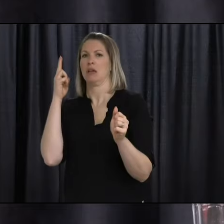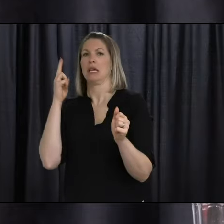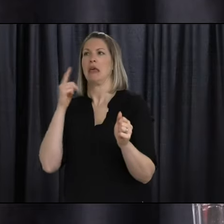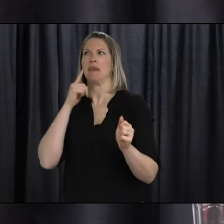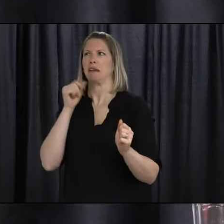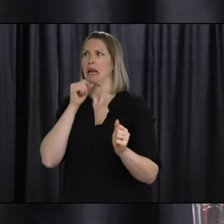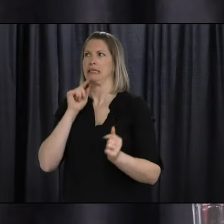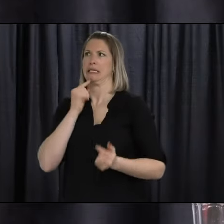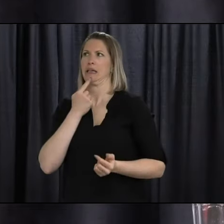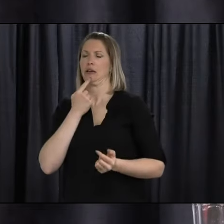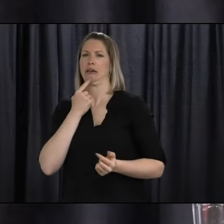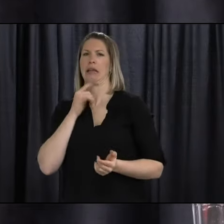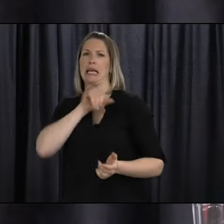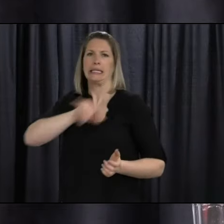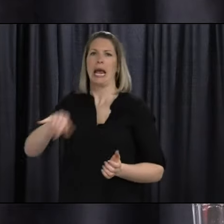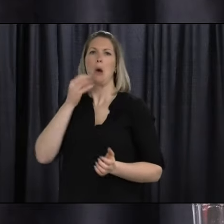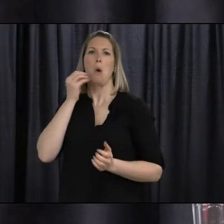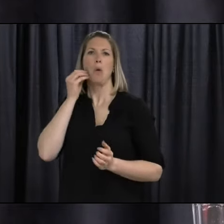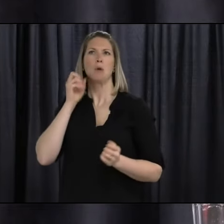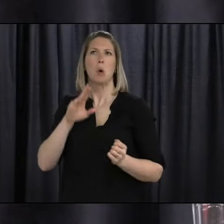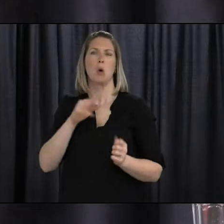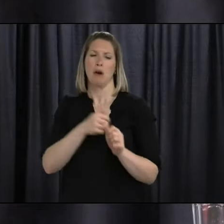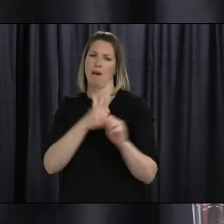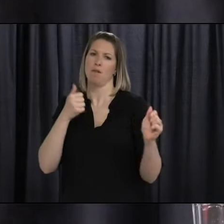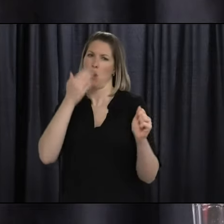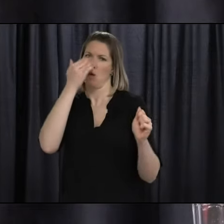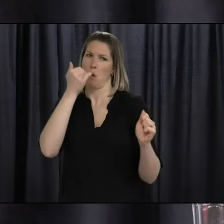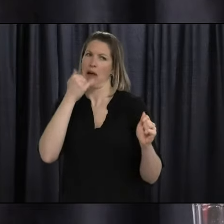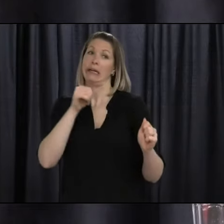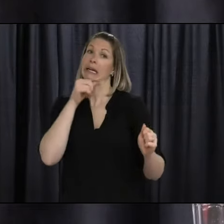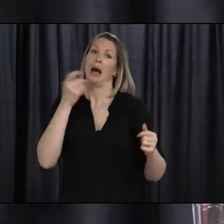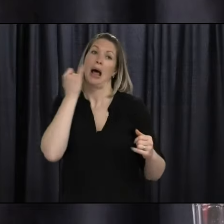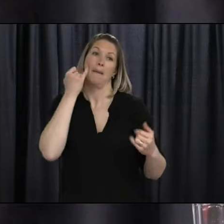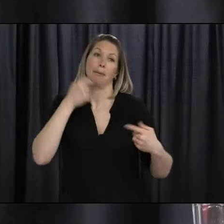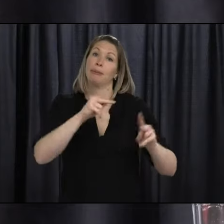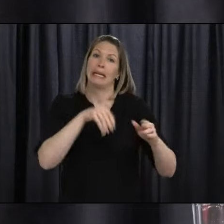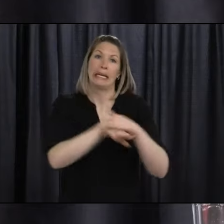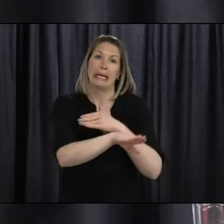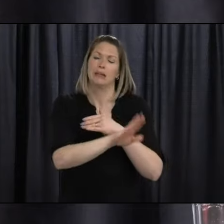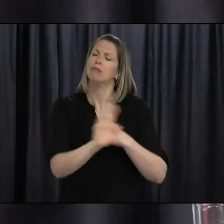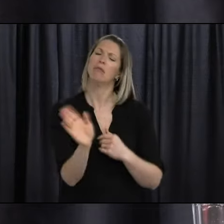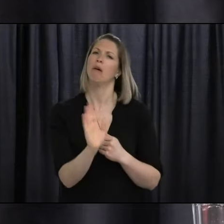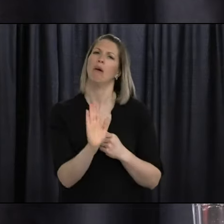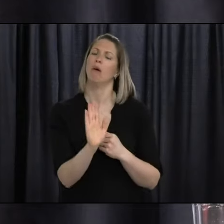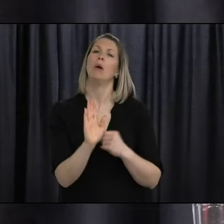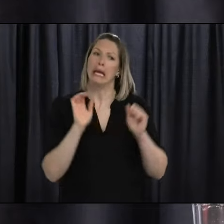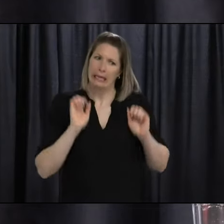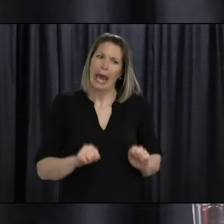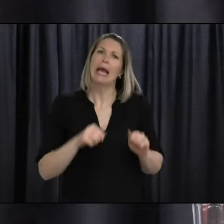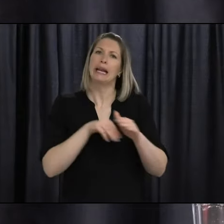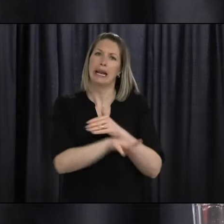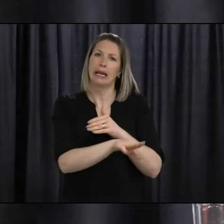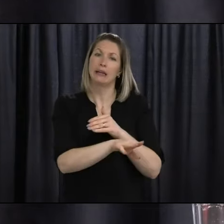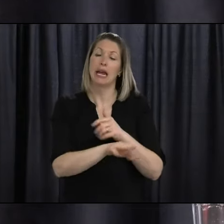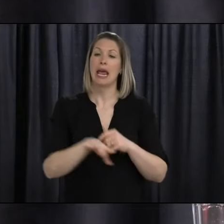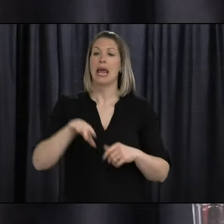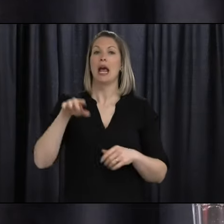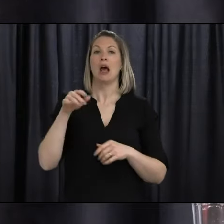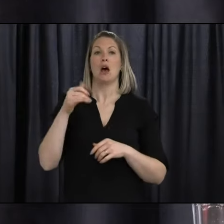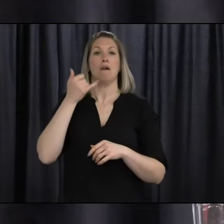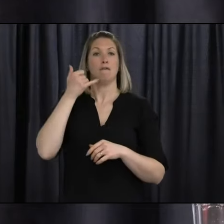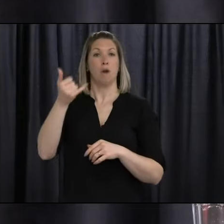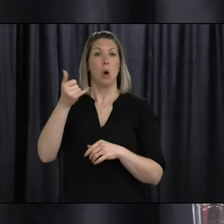less severe and dealt with them through 811 or at home. Certainly 811 has seen significant